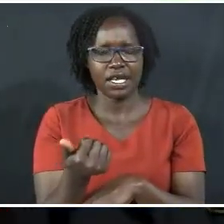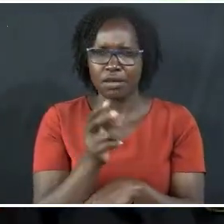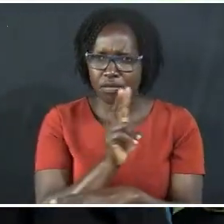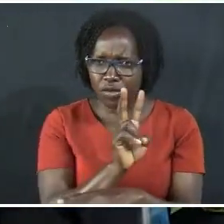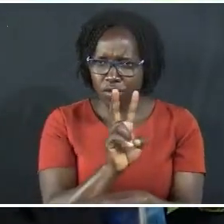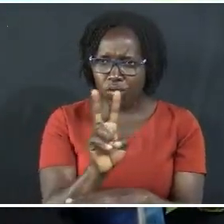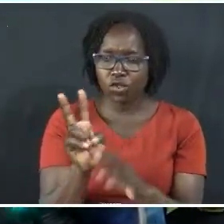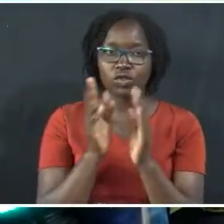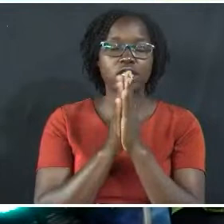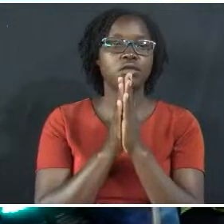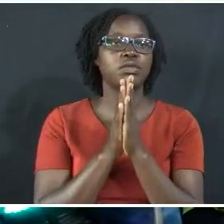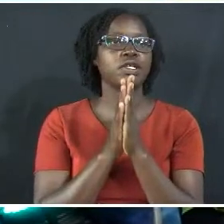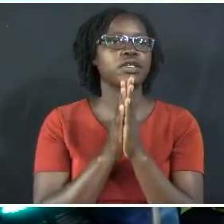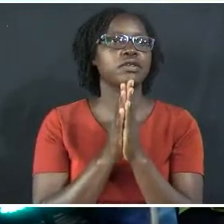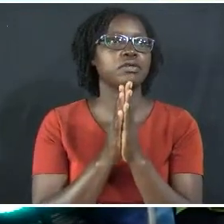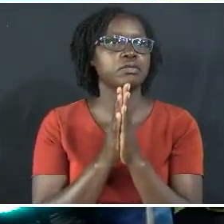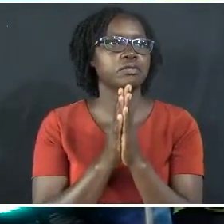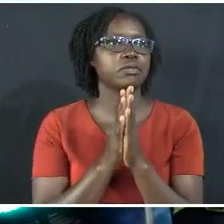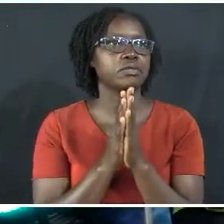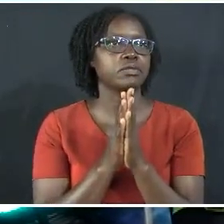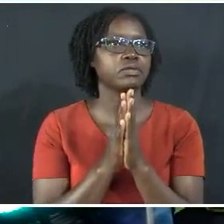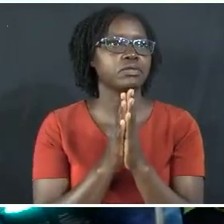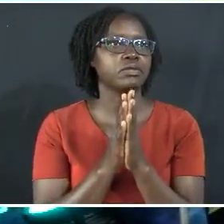watchful and pray. Thank you.